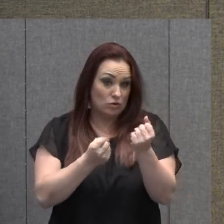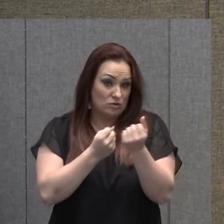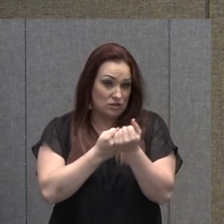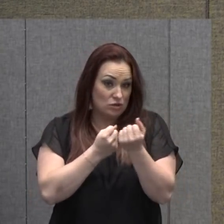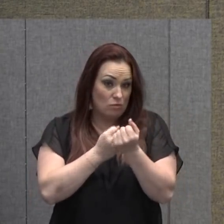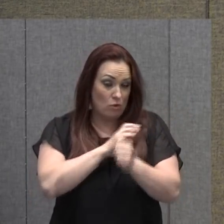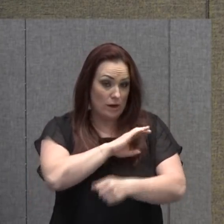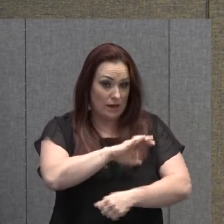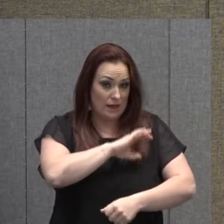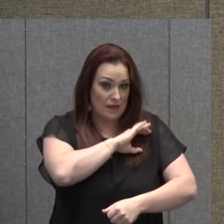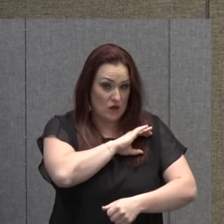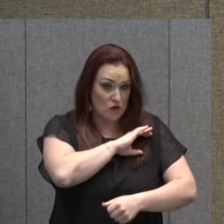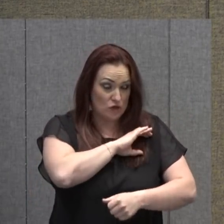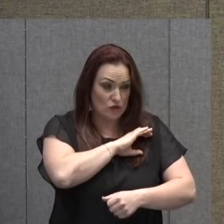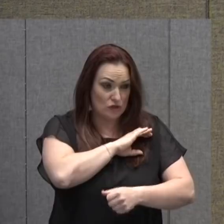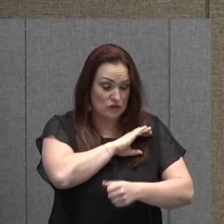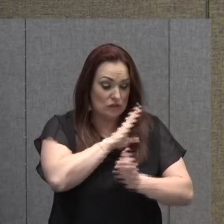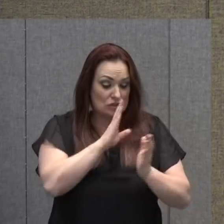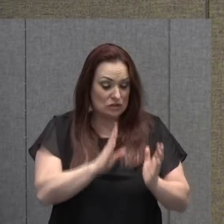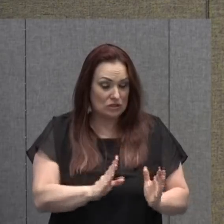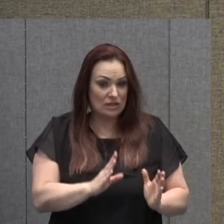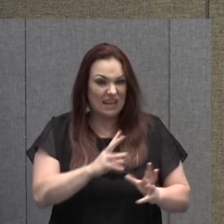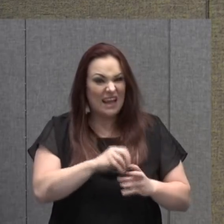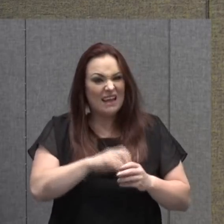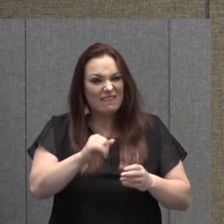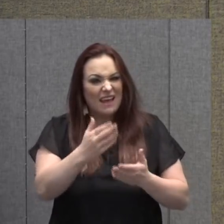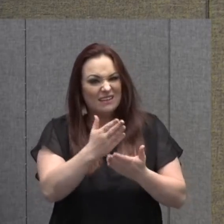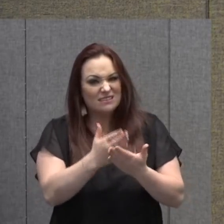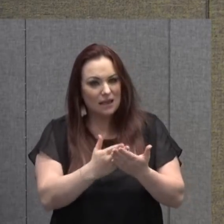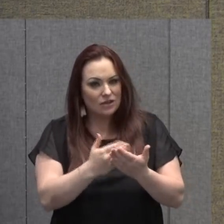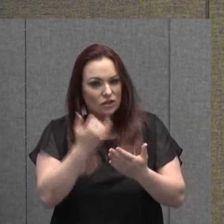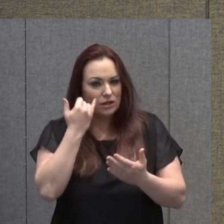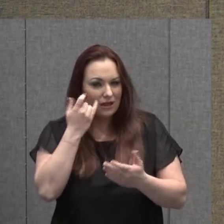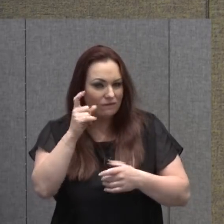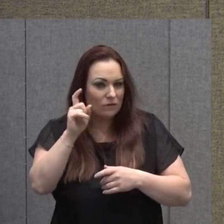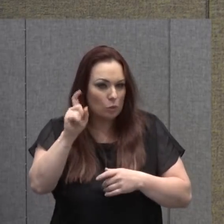section if you need to.